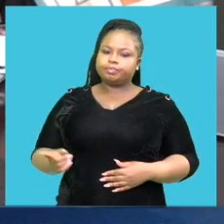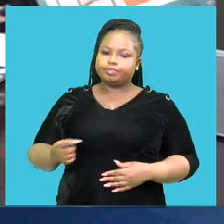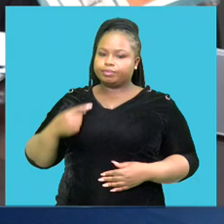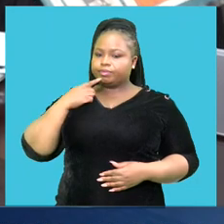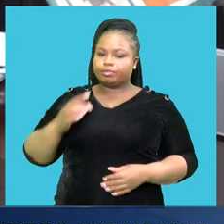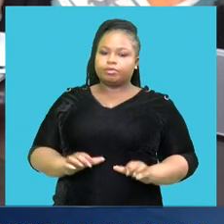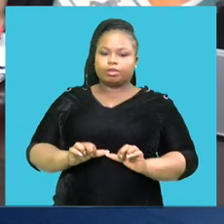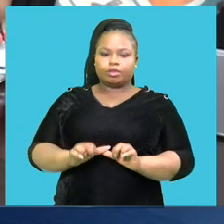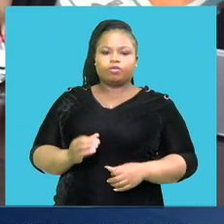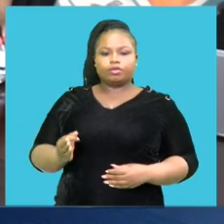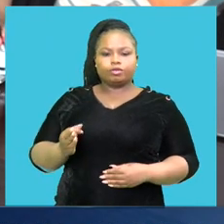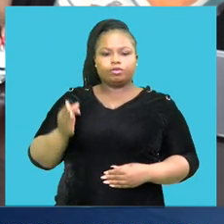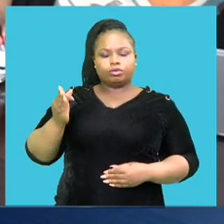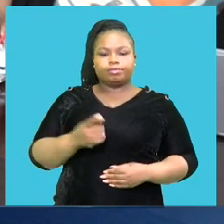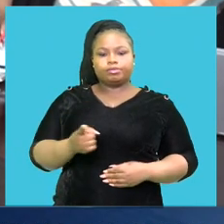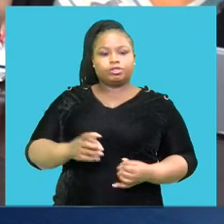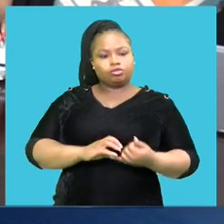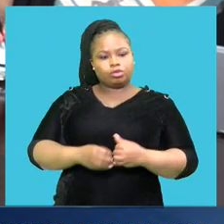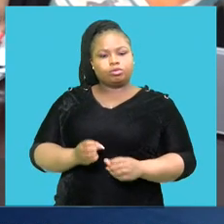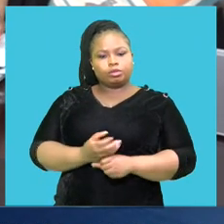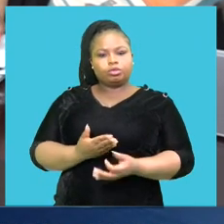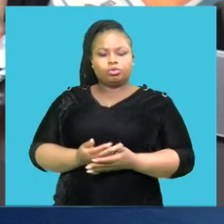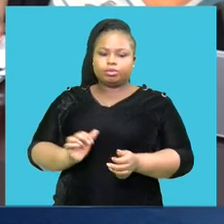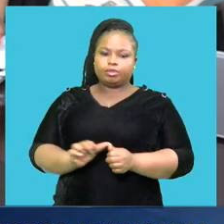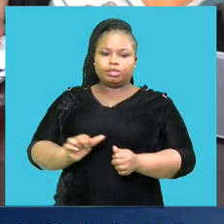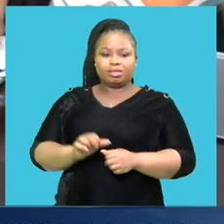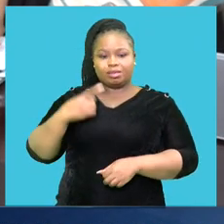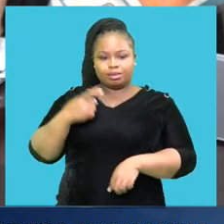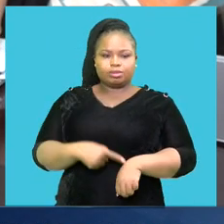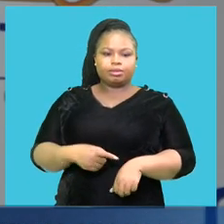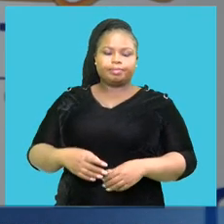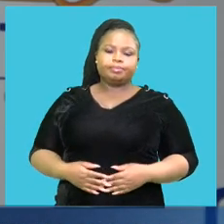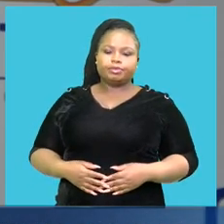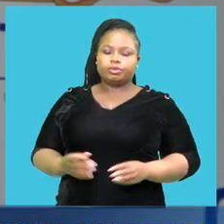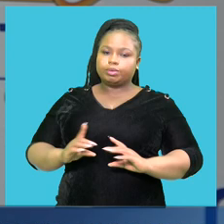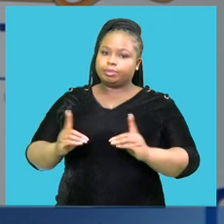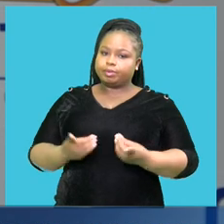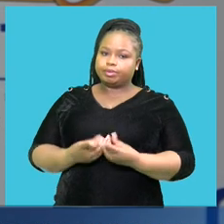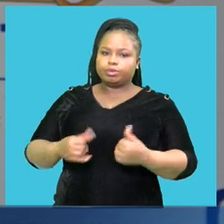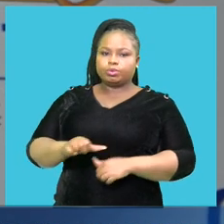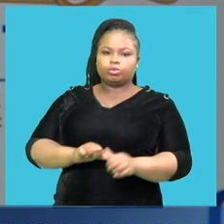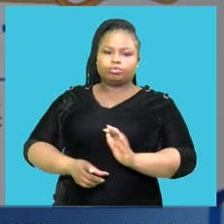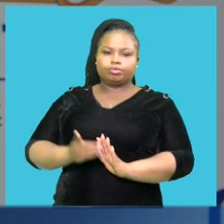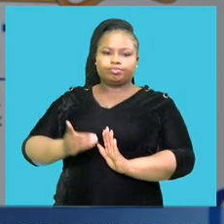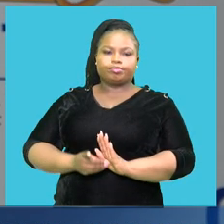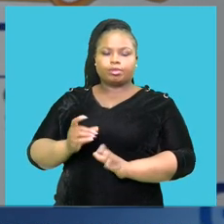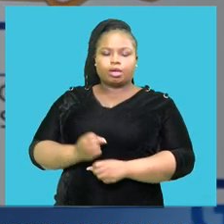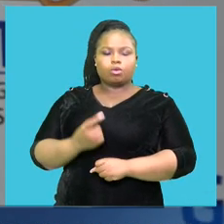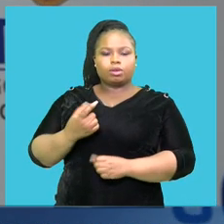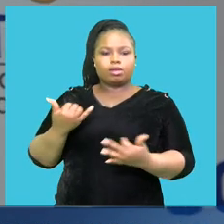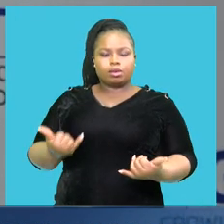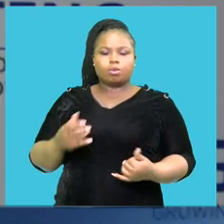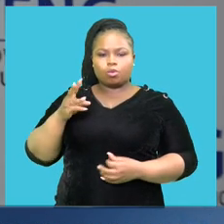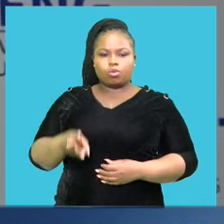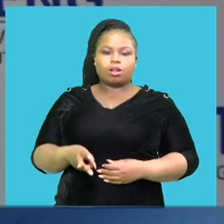ukuya phambili kwiinzame zokwenza ngcono kwixa elizayo. Isebe lophuhliso loluntu eRhawutini liza